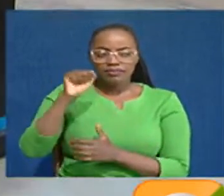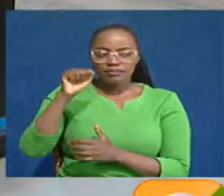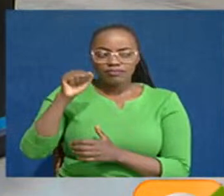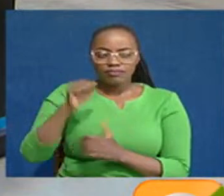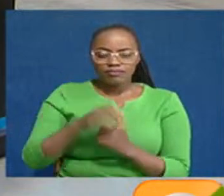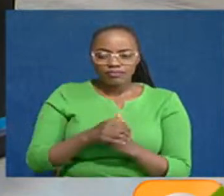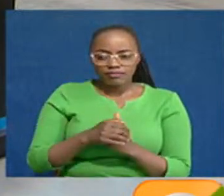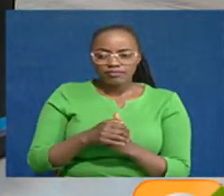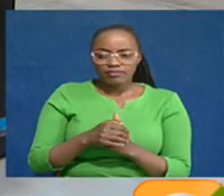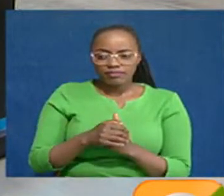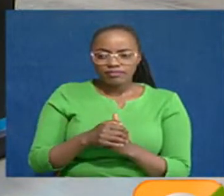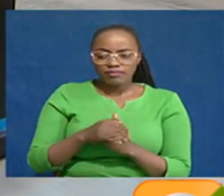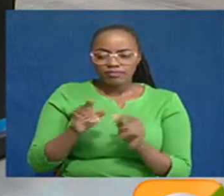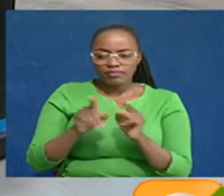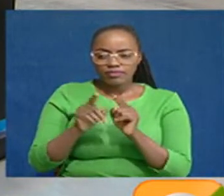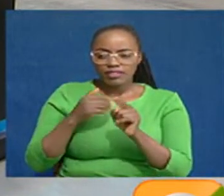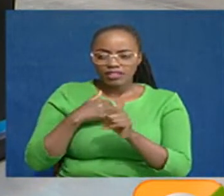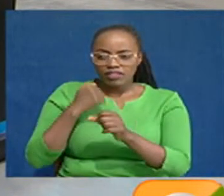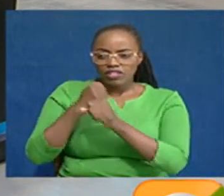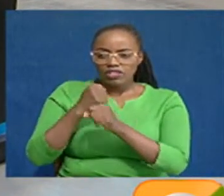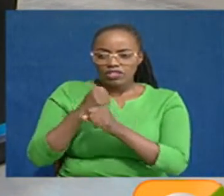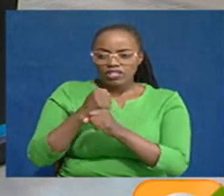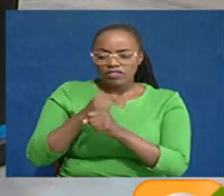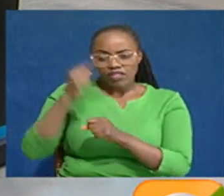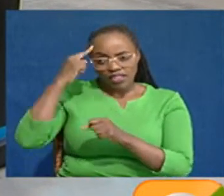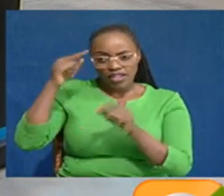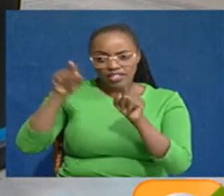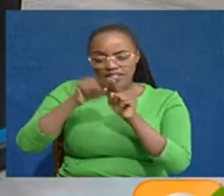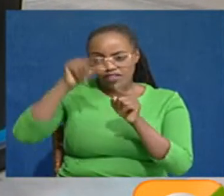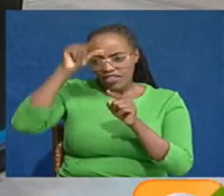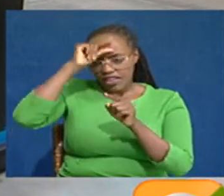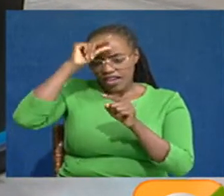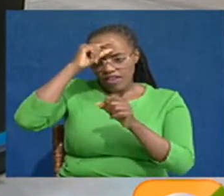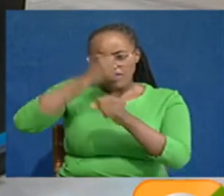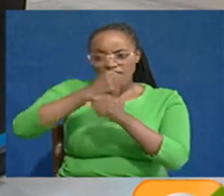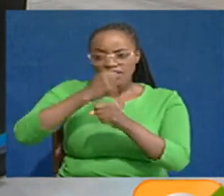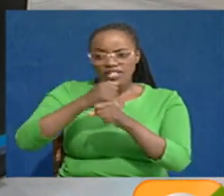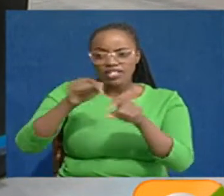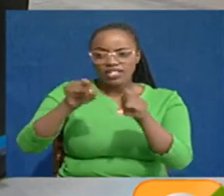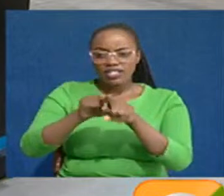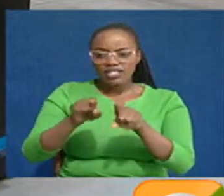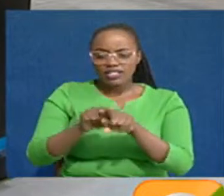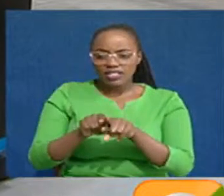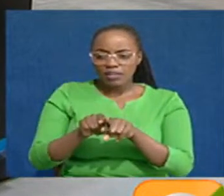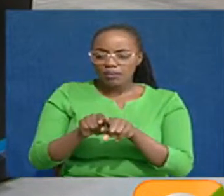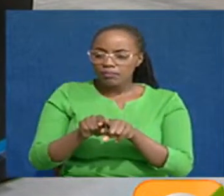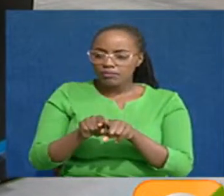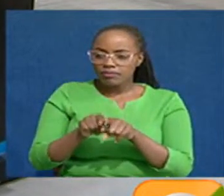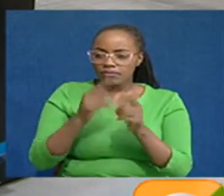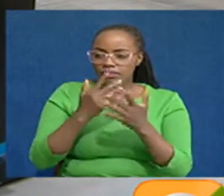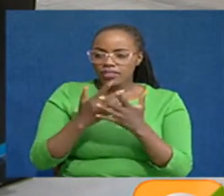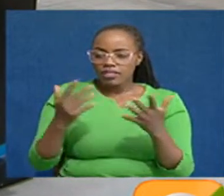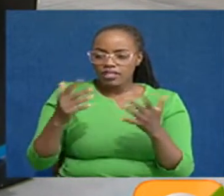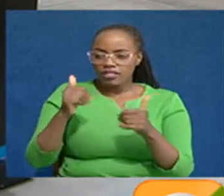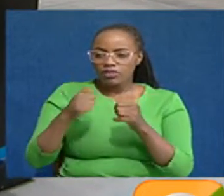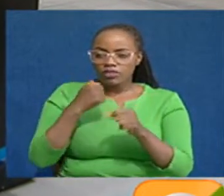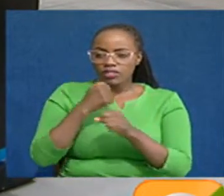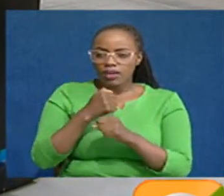which seems to just be kicking the can down the road. Yeah, and I think the government just did the same thing for the subsidies that was being given to